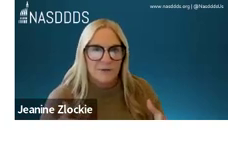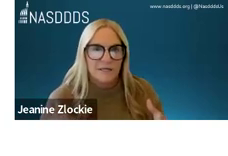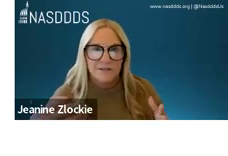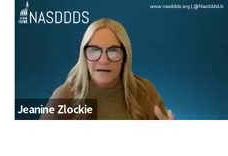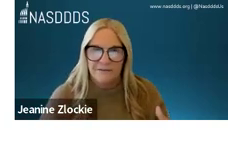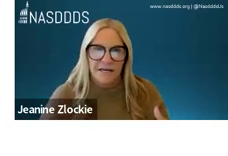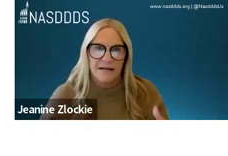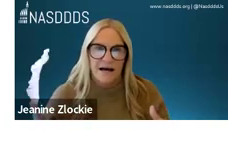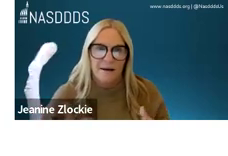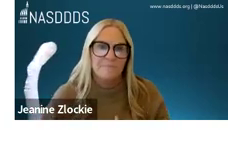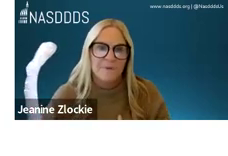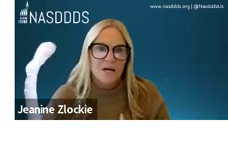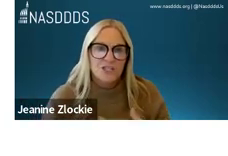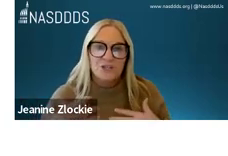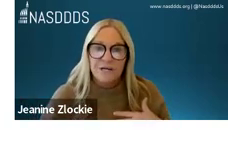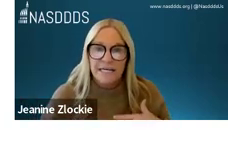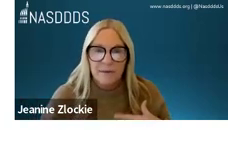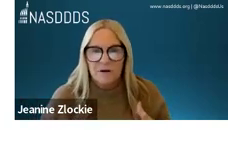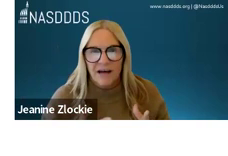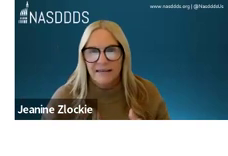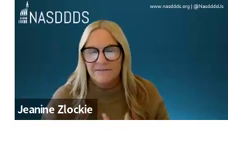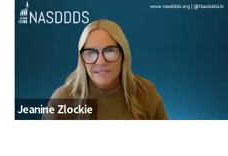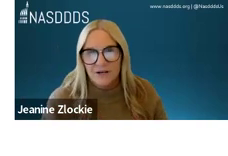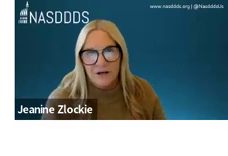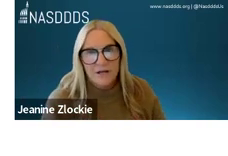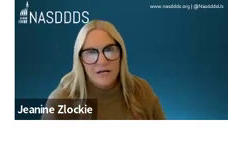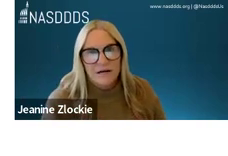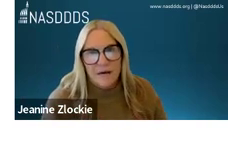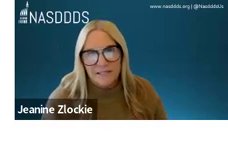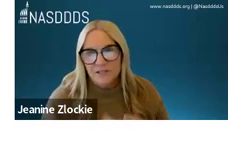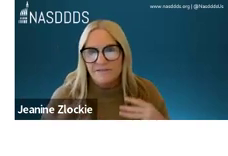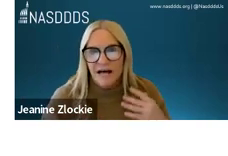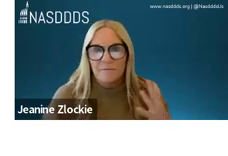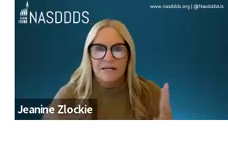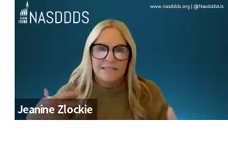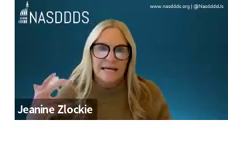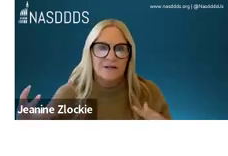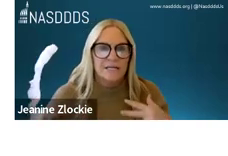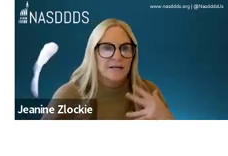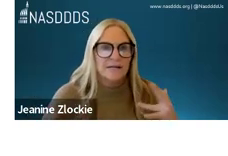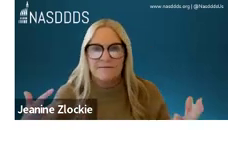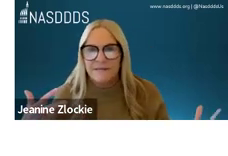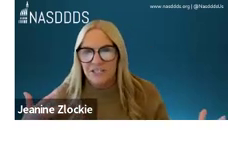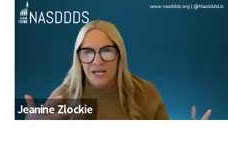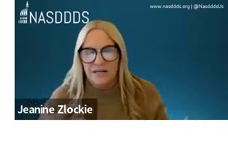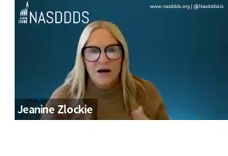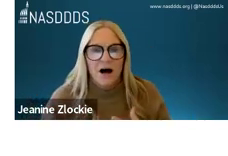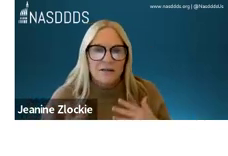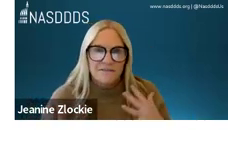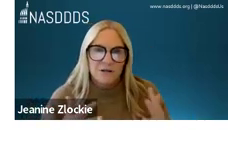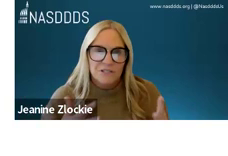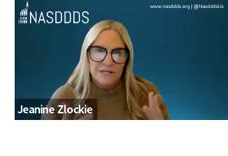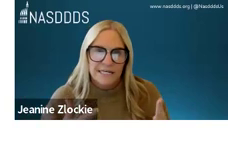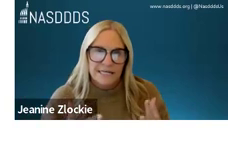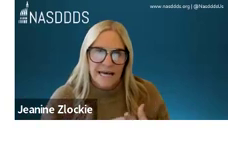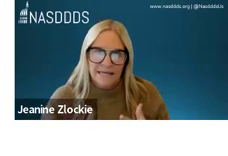track and doing terrific. Screening, providing physical, mental, developmental, dental, hearing, vision,